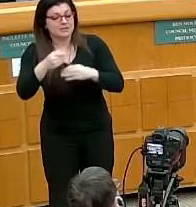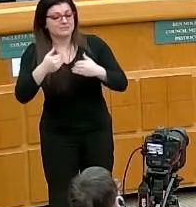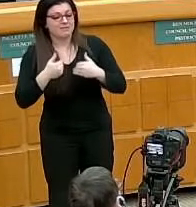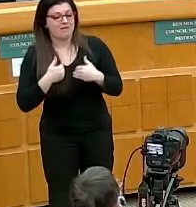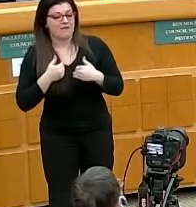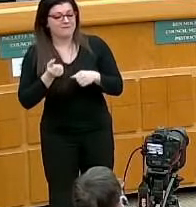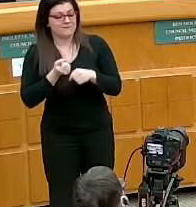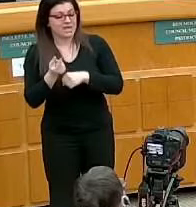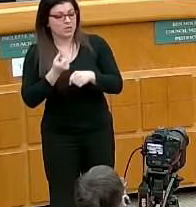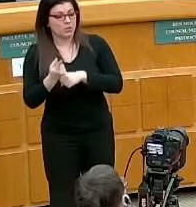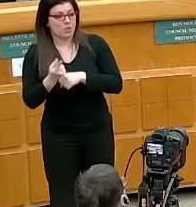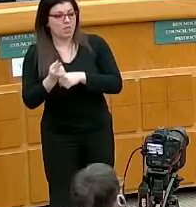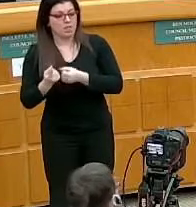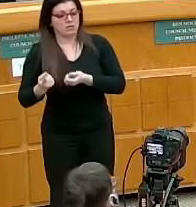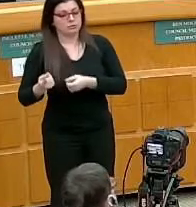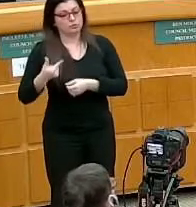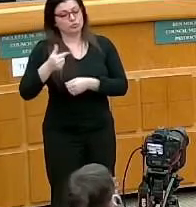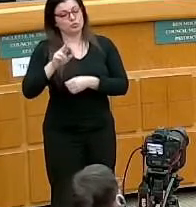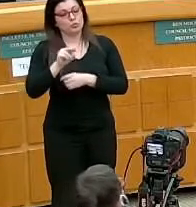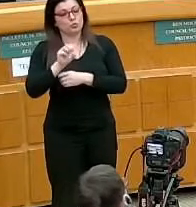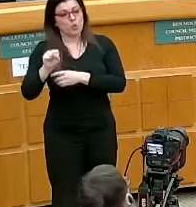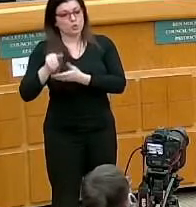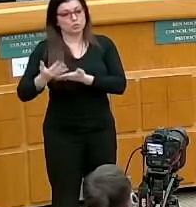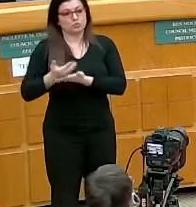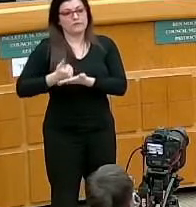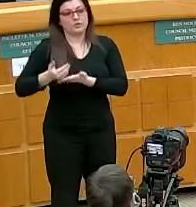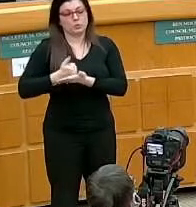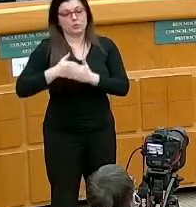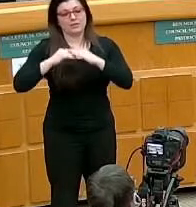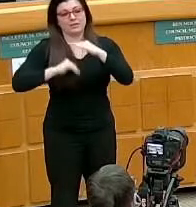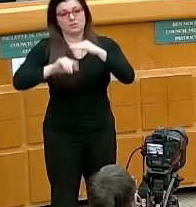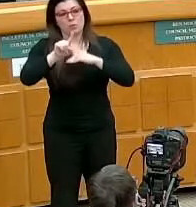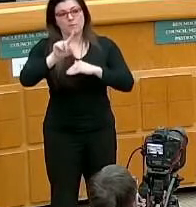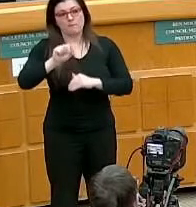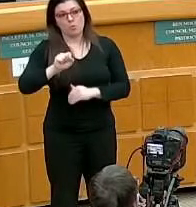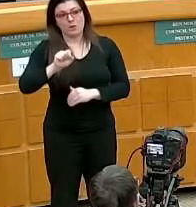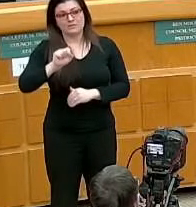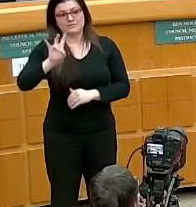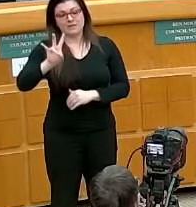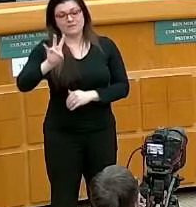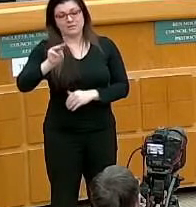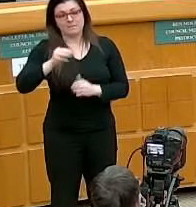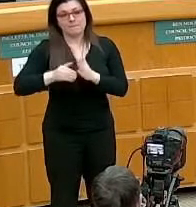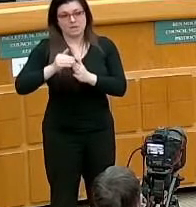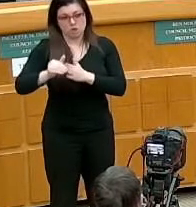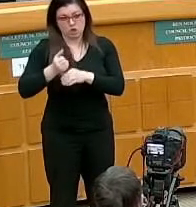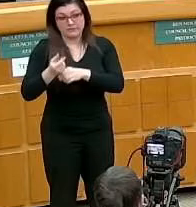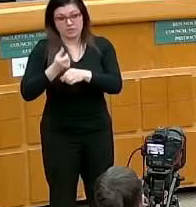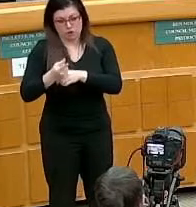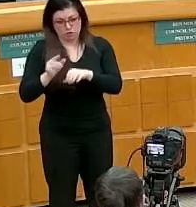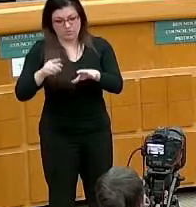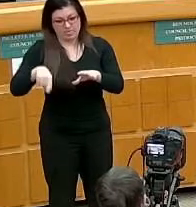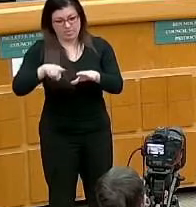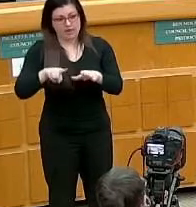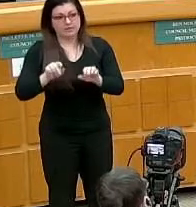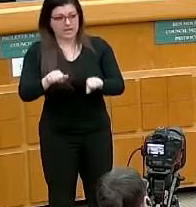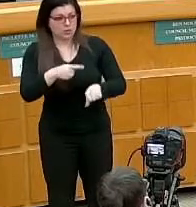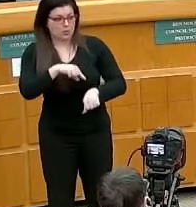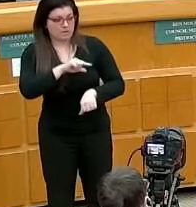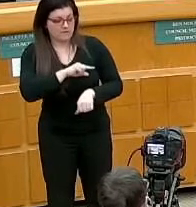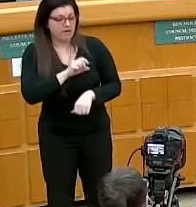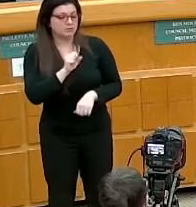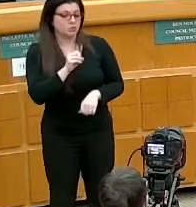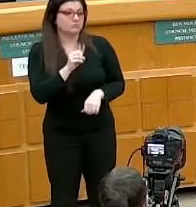less. And this is a great opportunity, so call that number, go online and look, and help spread the word. We know local businesses, small